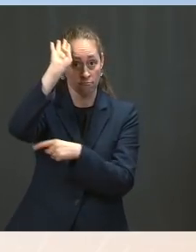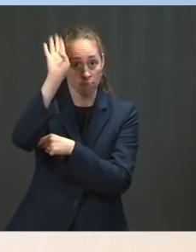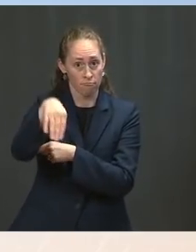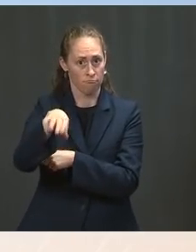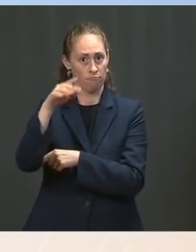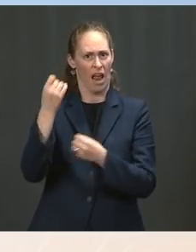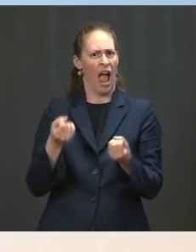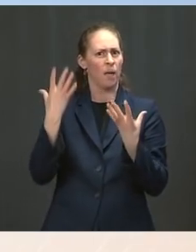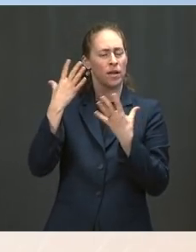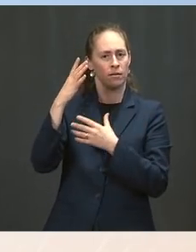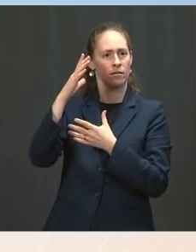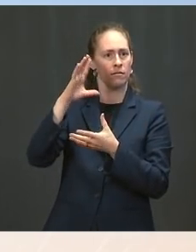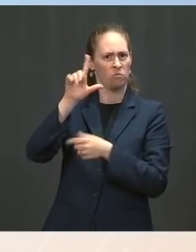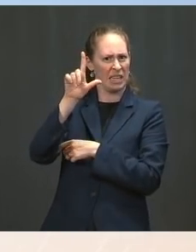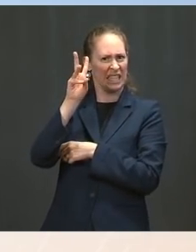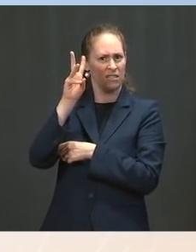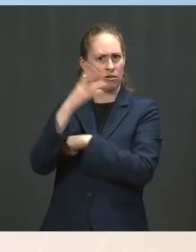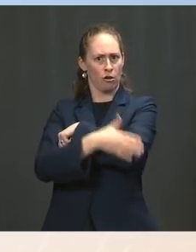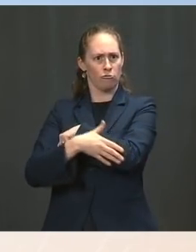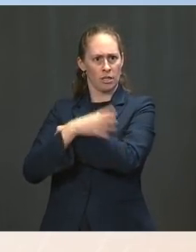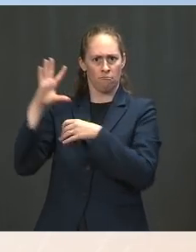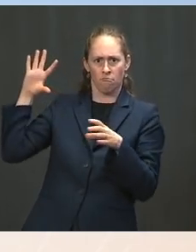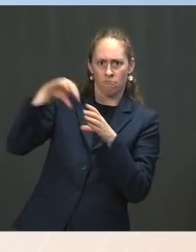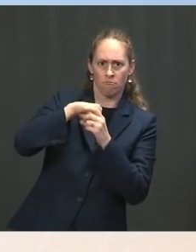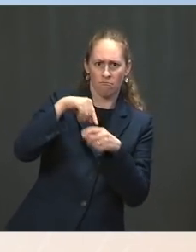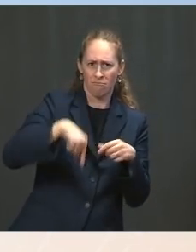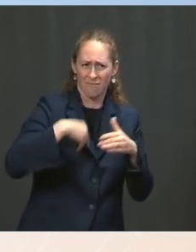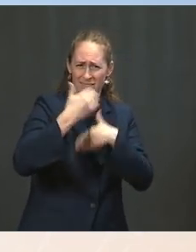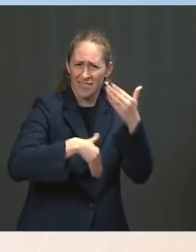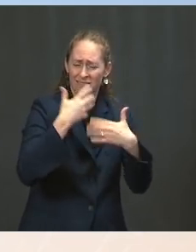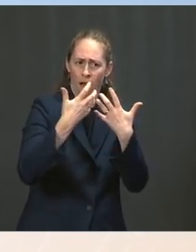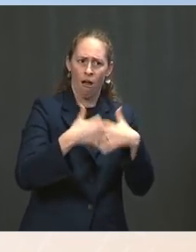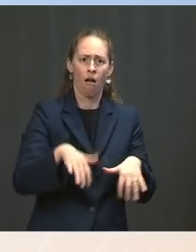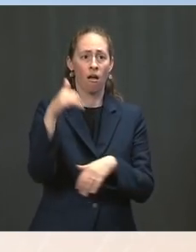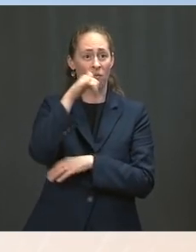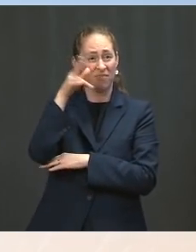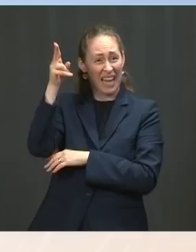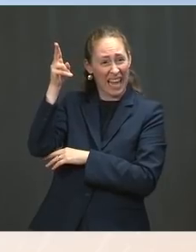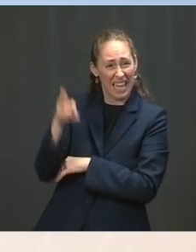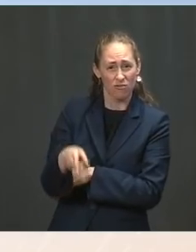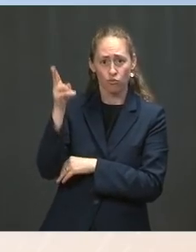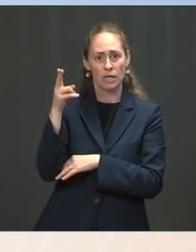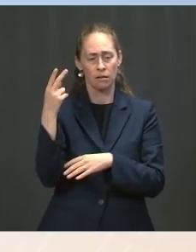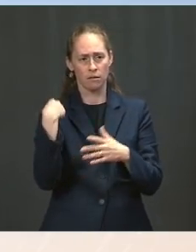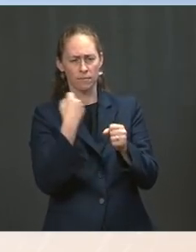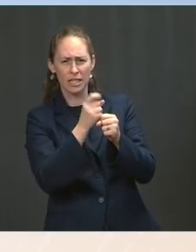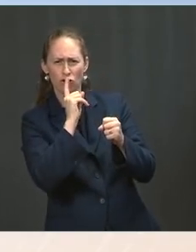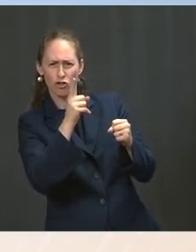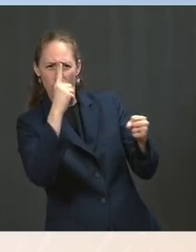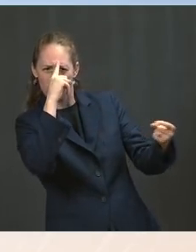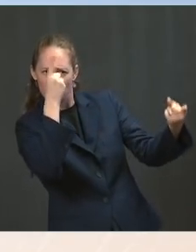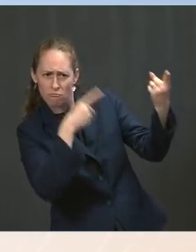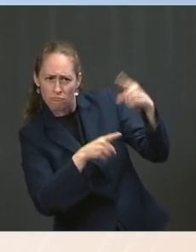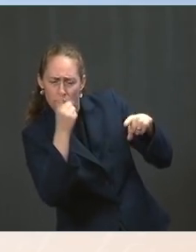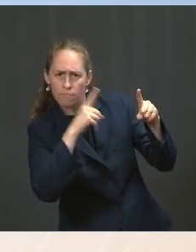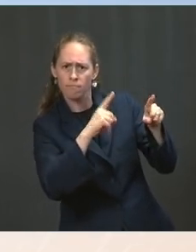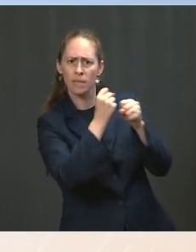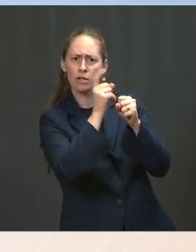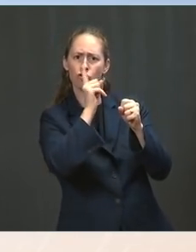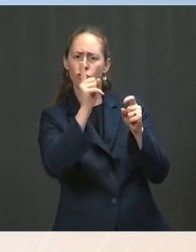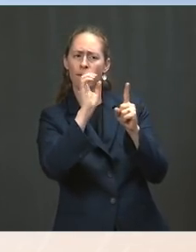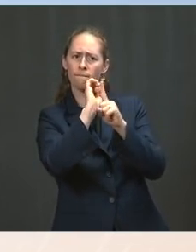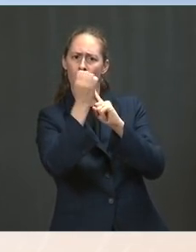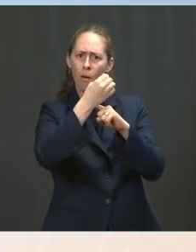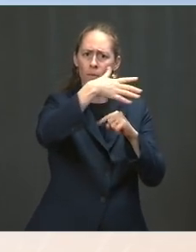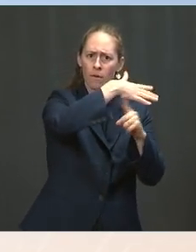airlifts in history, a massive military, diplomatic, security, humanitarian undertaking, a testament